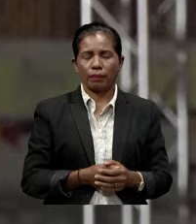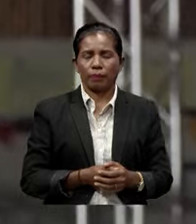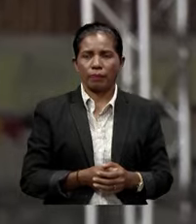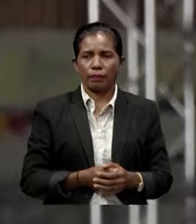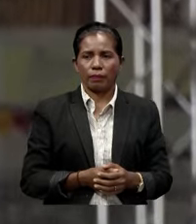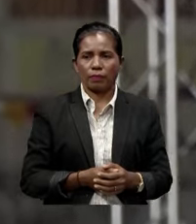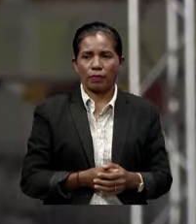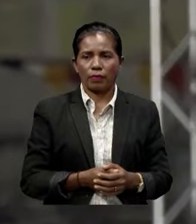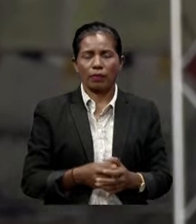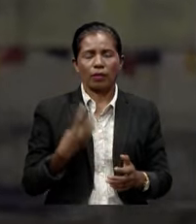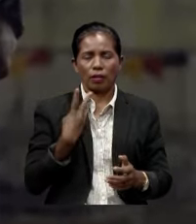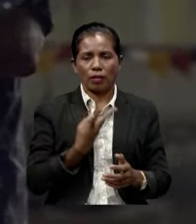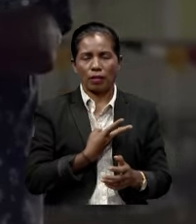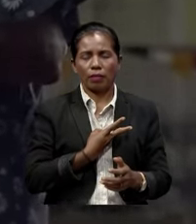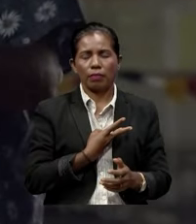we were